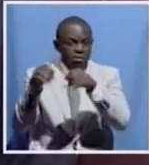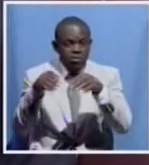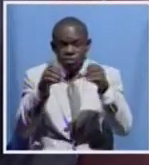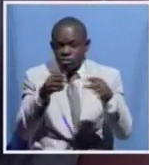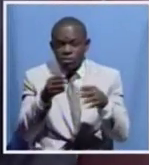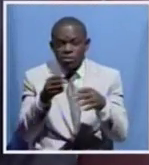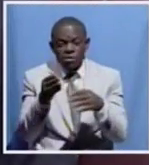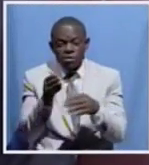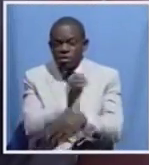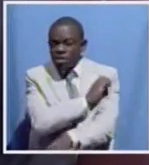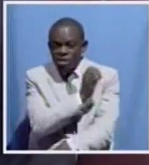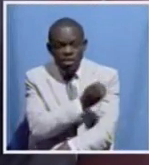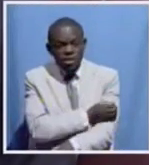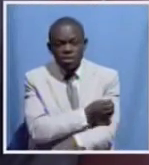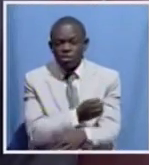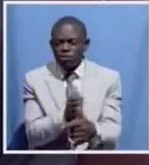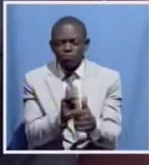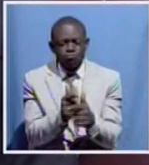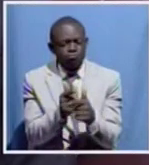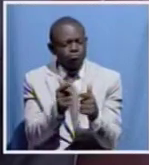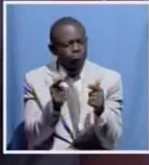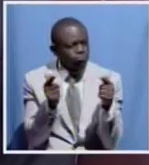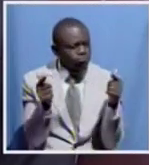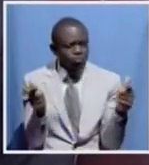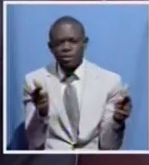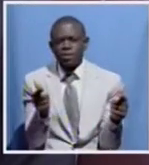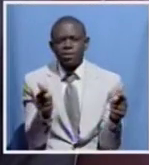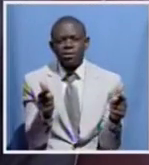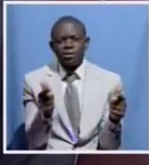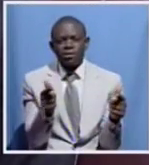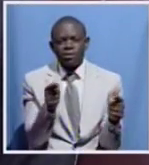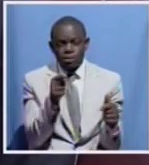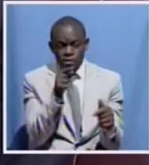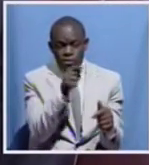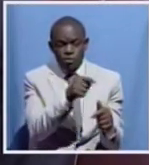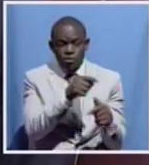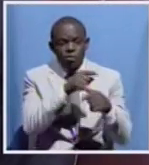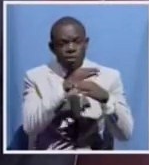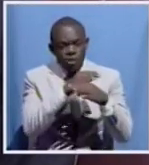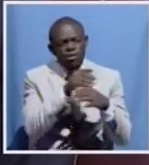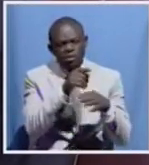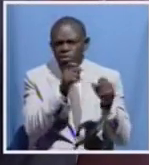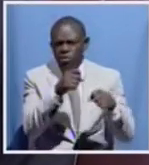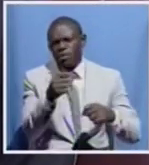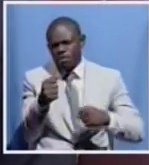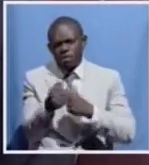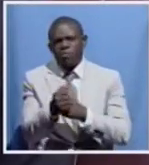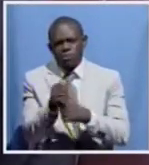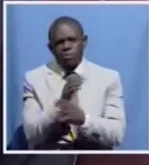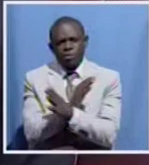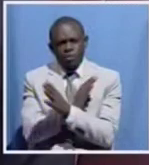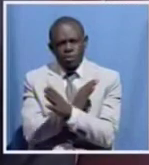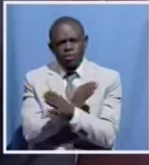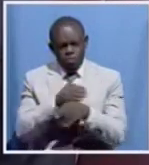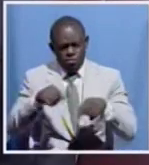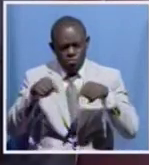sector, not just energy, but renewable energy, of which there is much greater potential in Zambia because of what we always talk